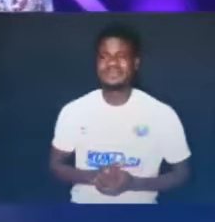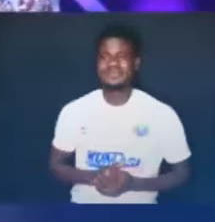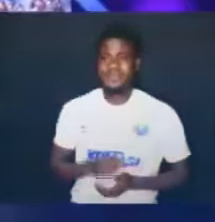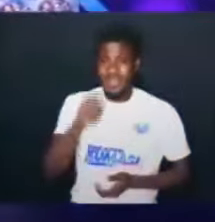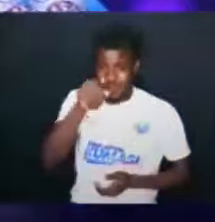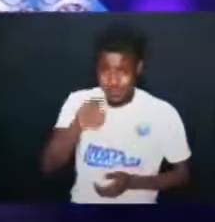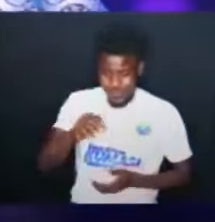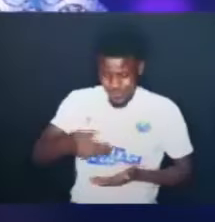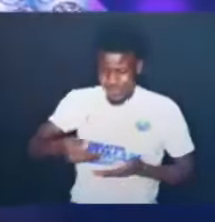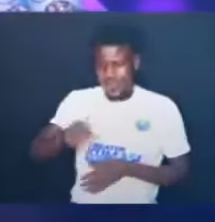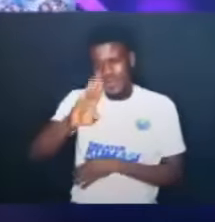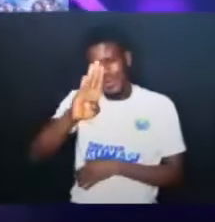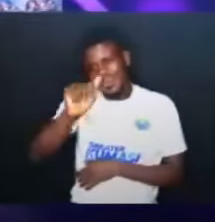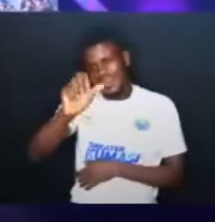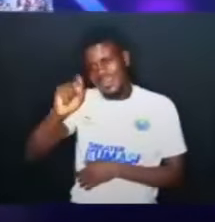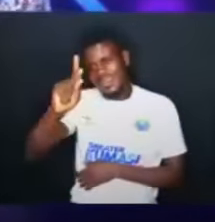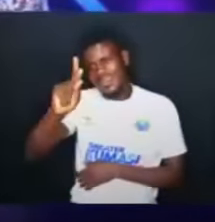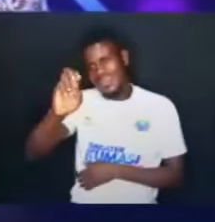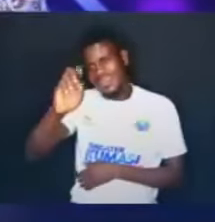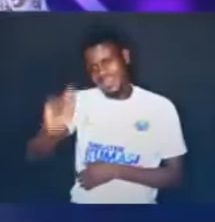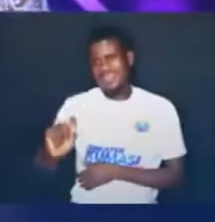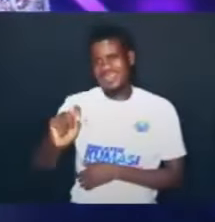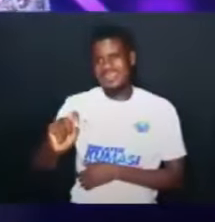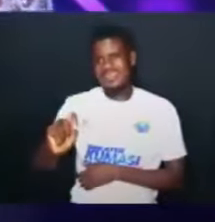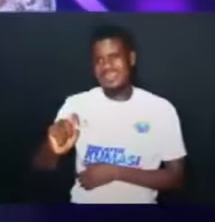Your basket and your kneading trough will be